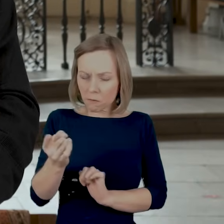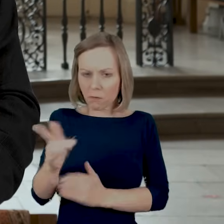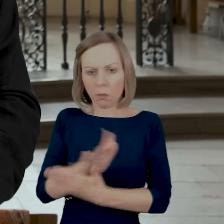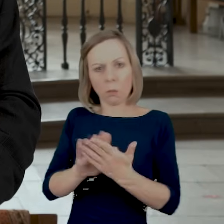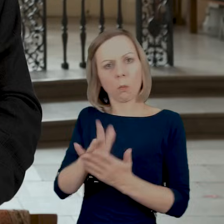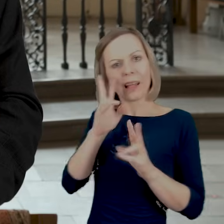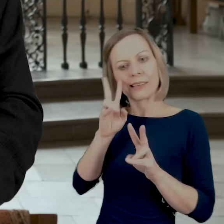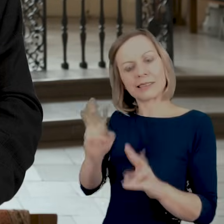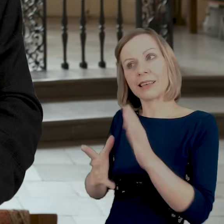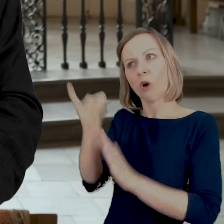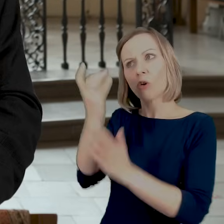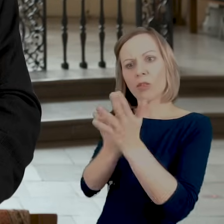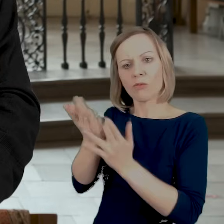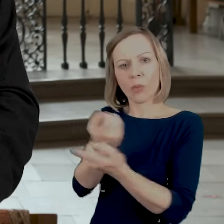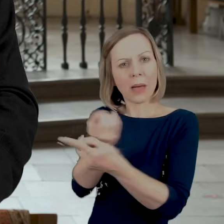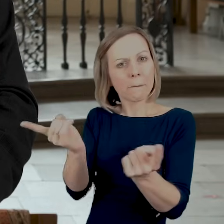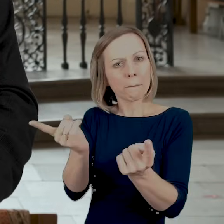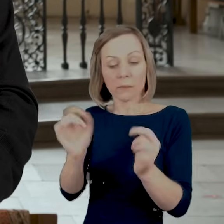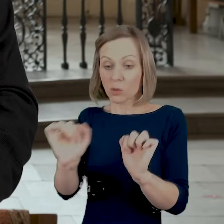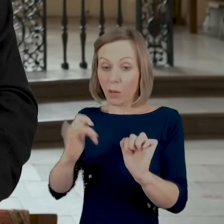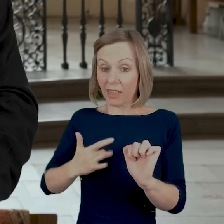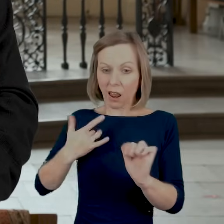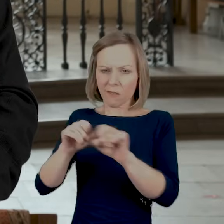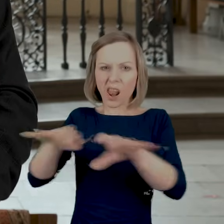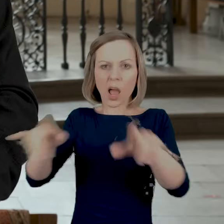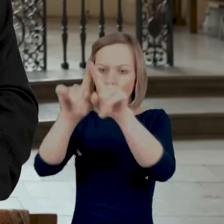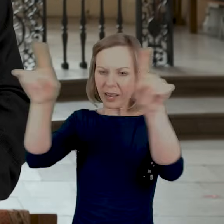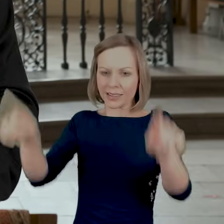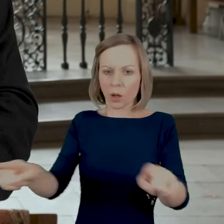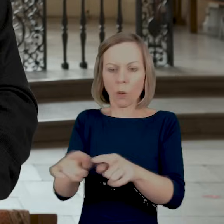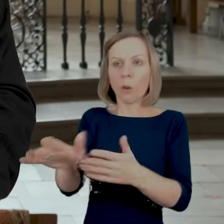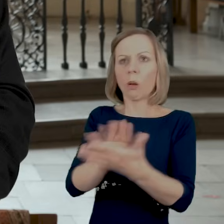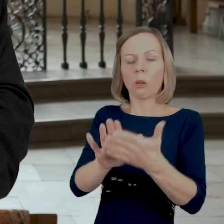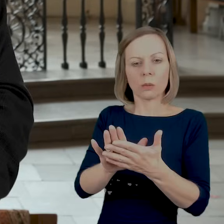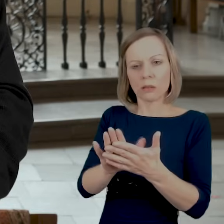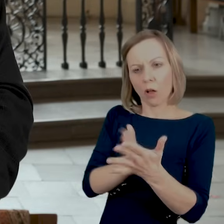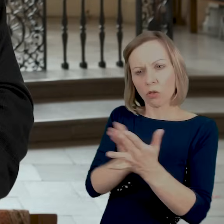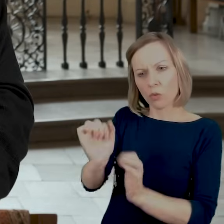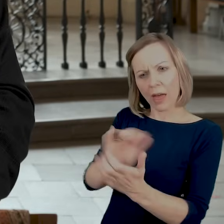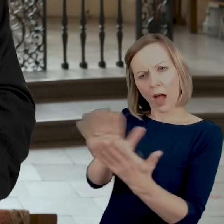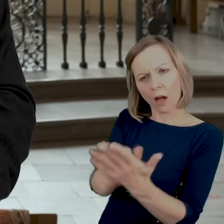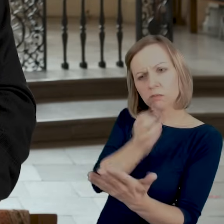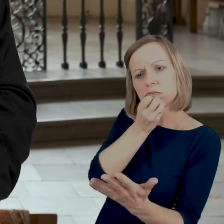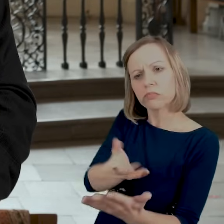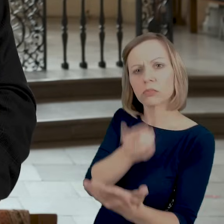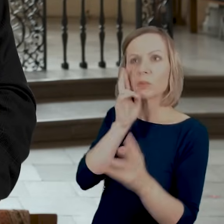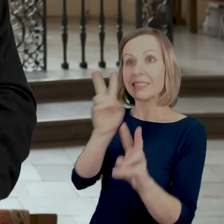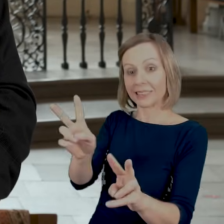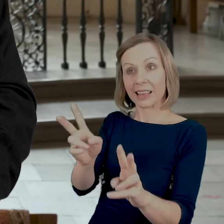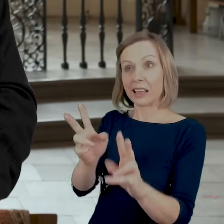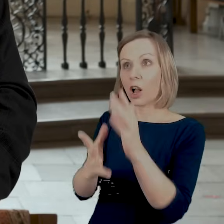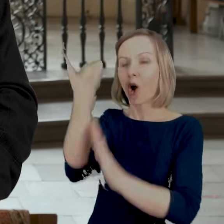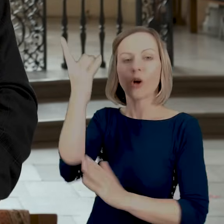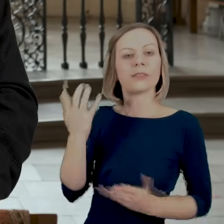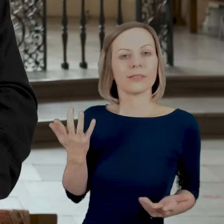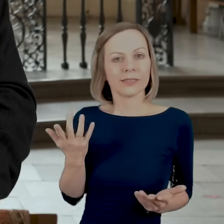that there are some individuals in whose lives God lifts the veil between heaven and earth, so that those lives are